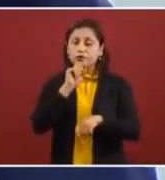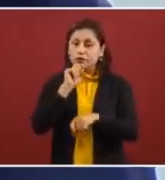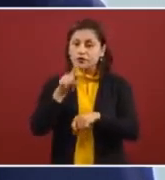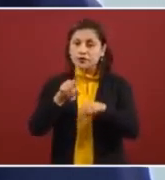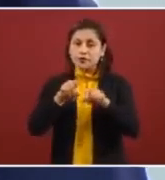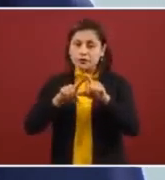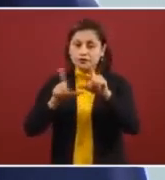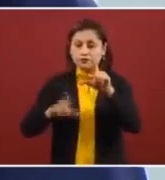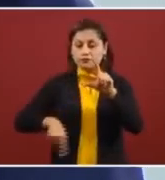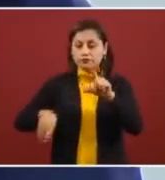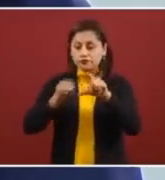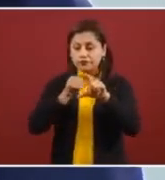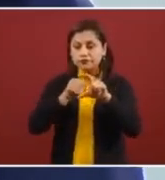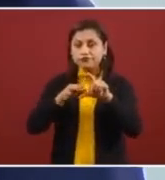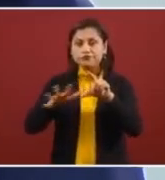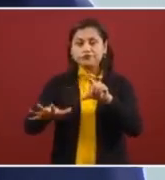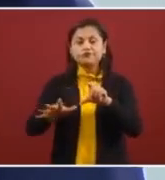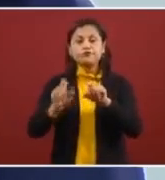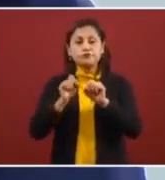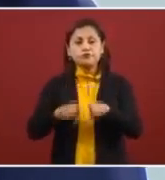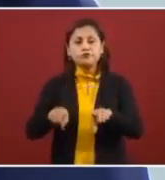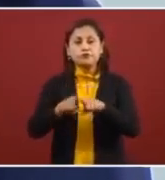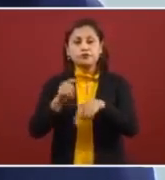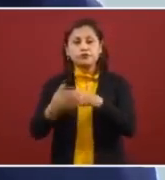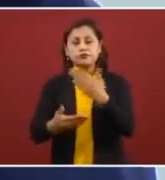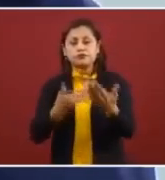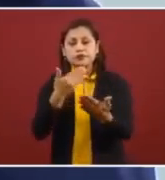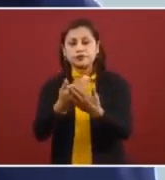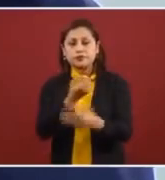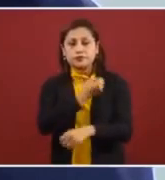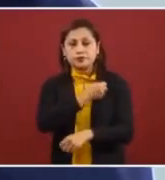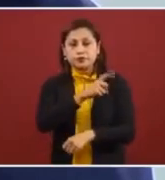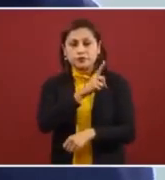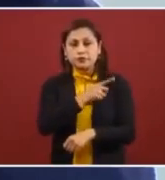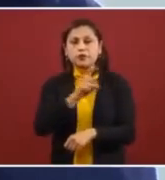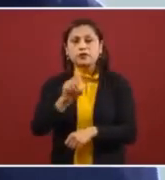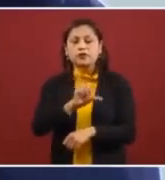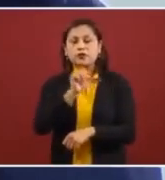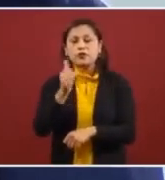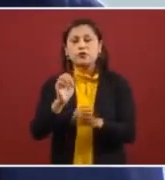international, and services and a new model of attention.